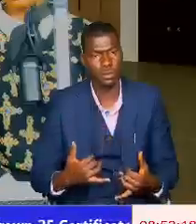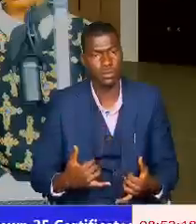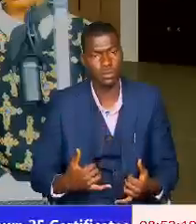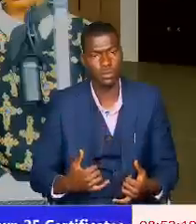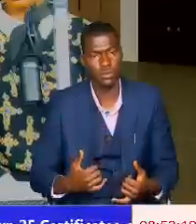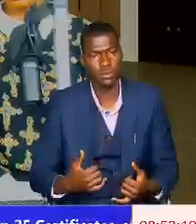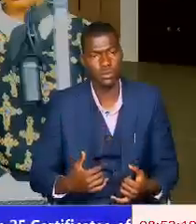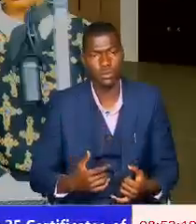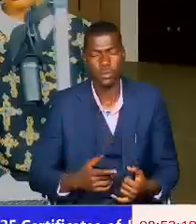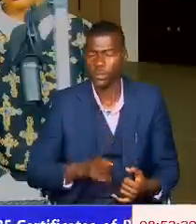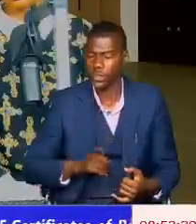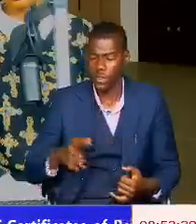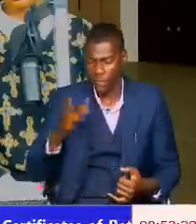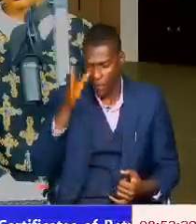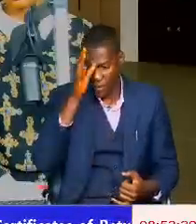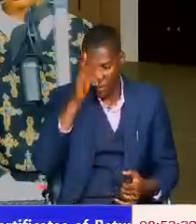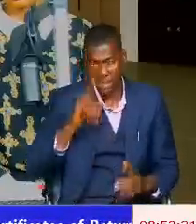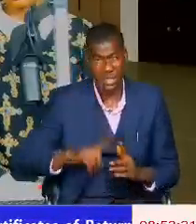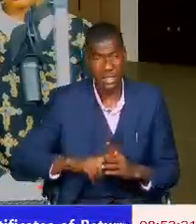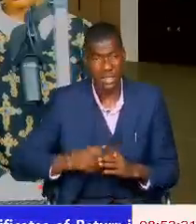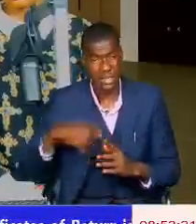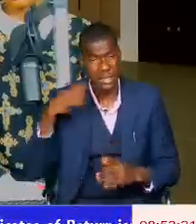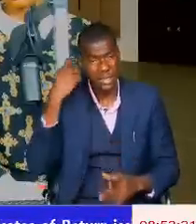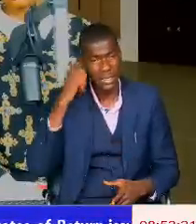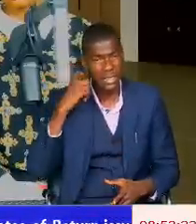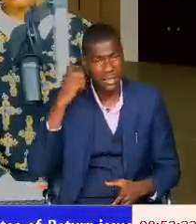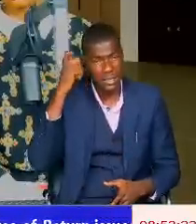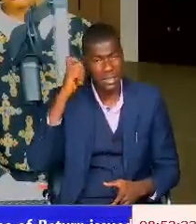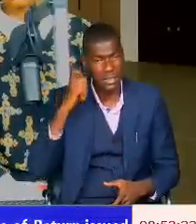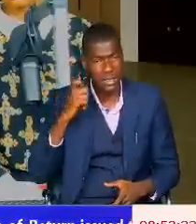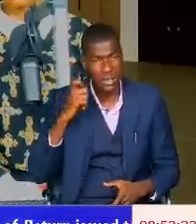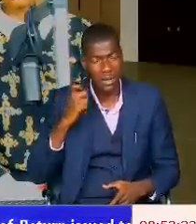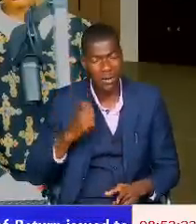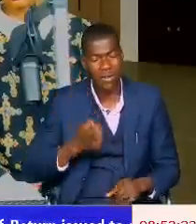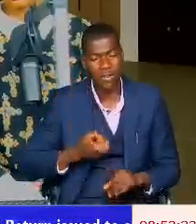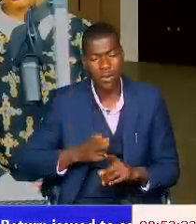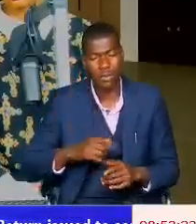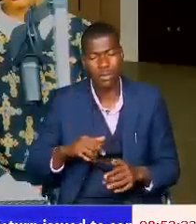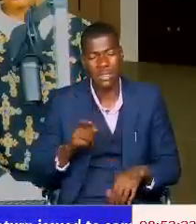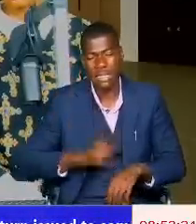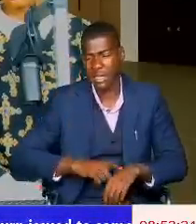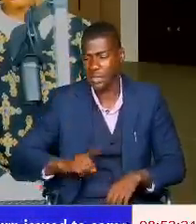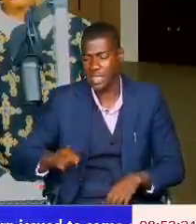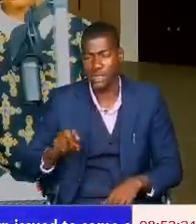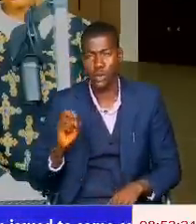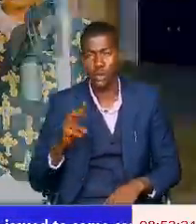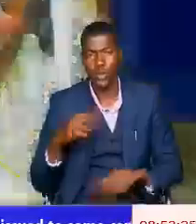The father begin to sleep with her, according to her, allegedly at the age of 12.